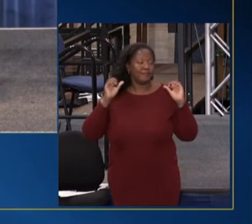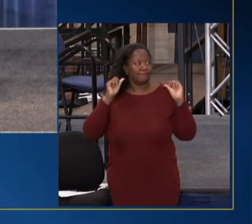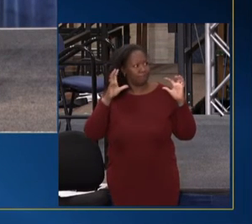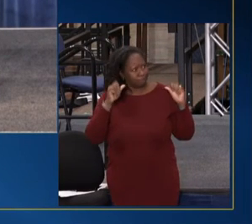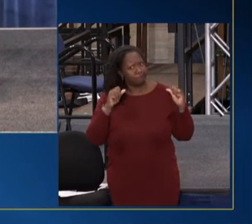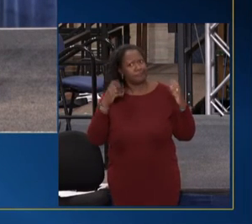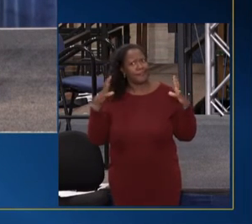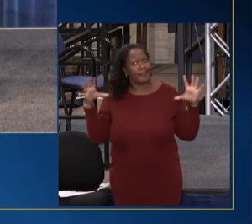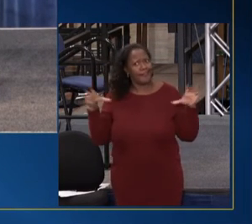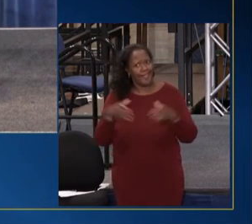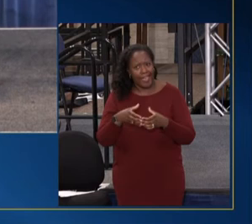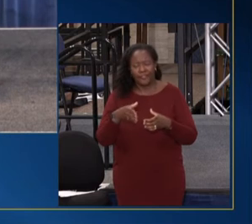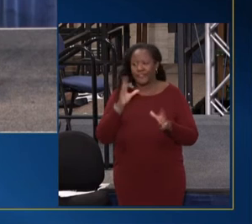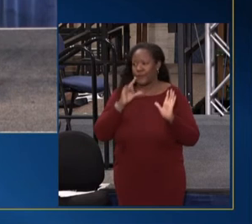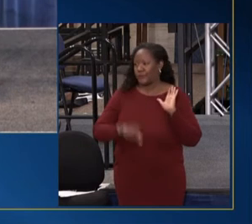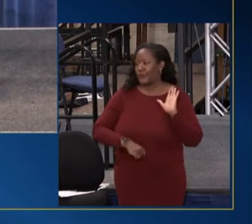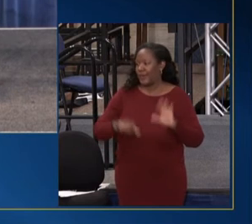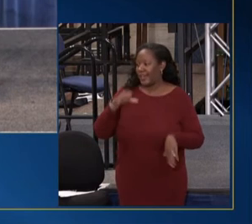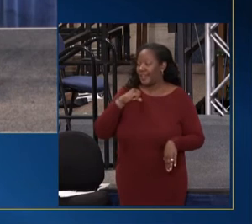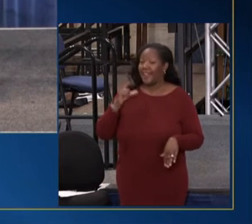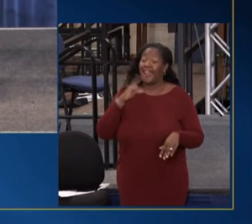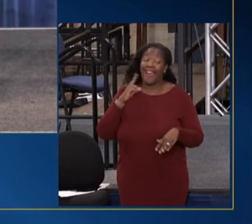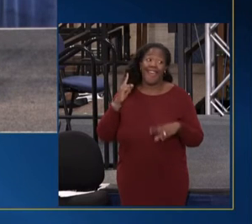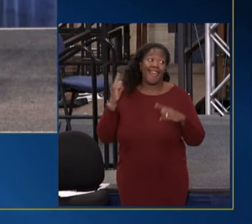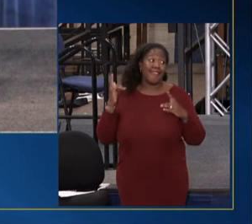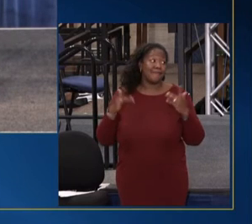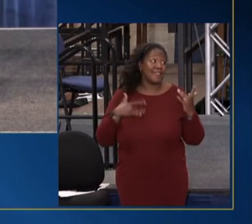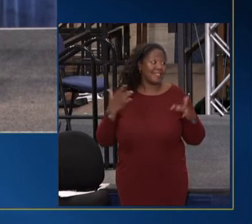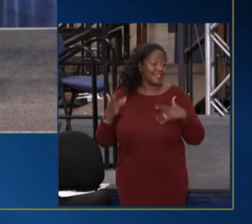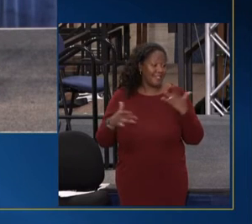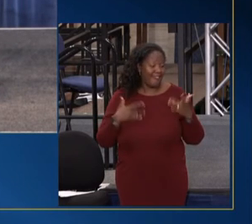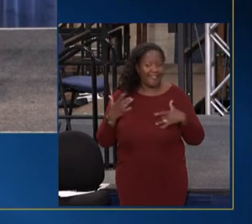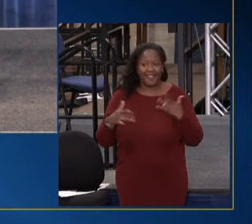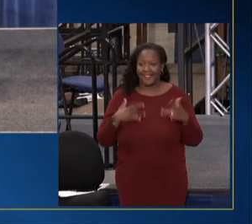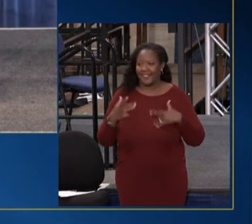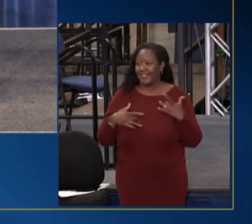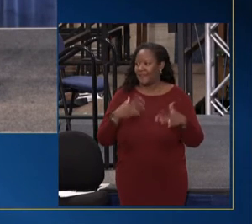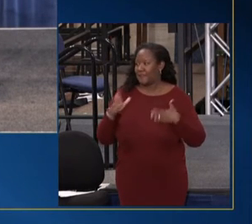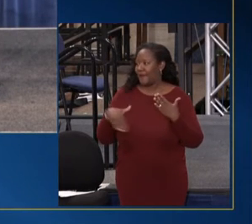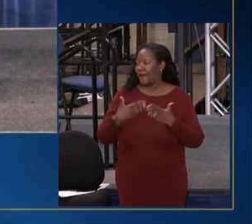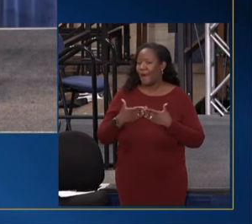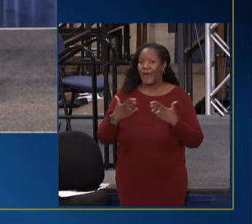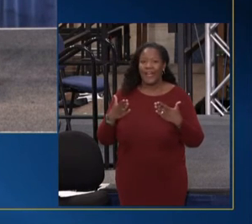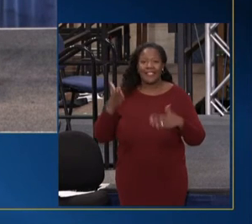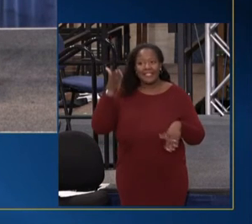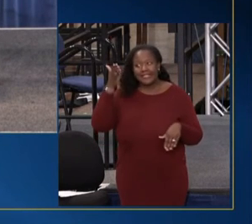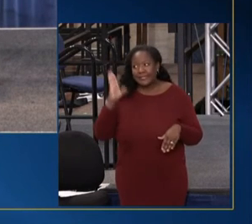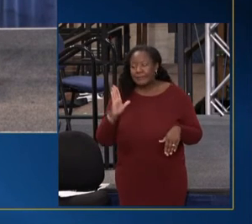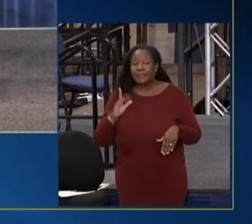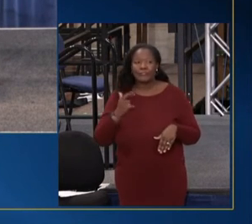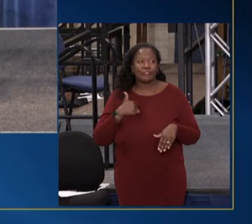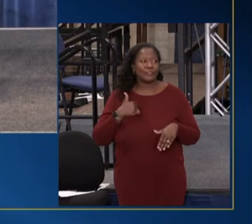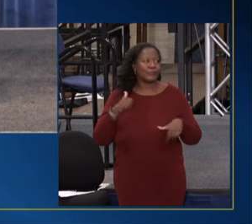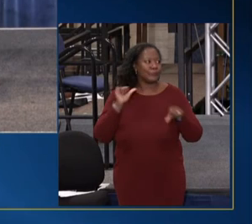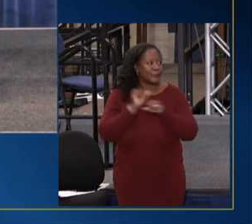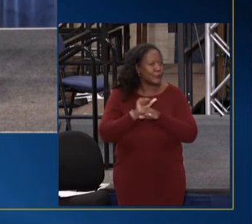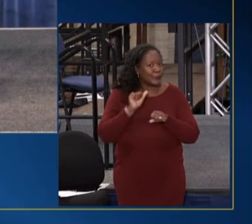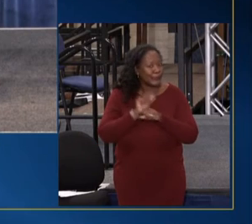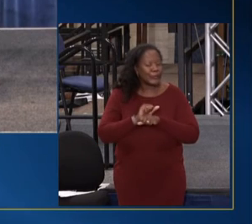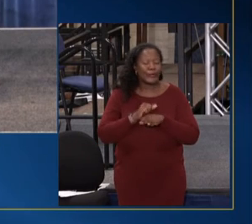for Pride. So I'm really, really excited and energized by all the speakers, excited by all the work that everyone in this room is